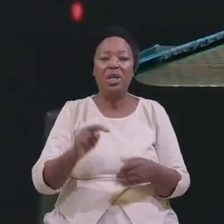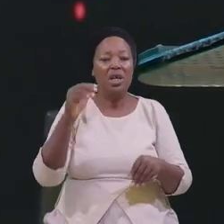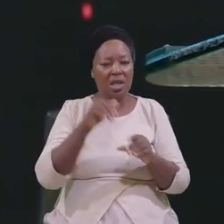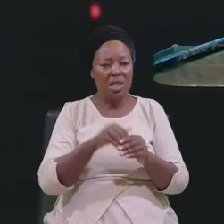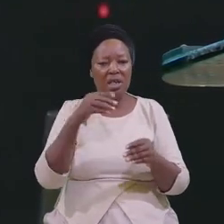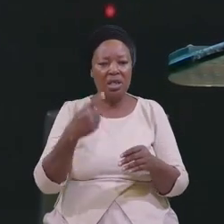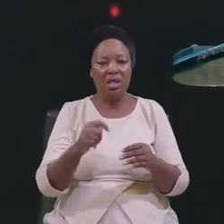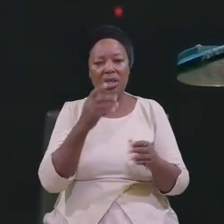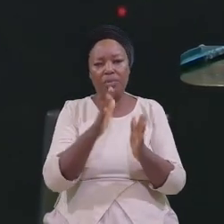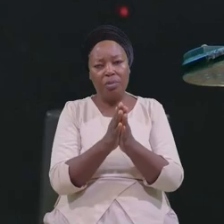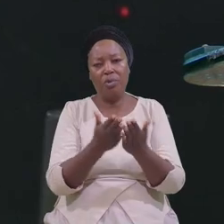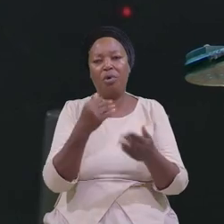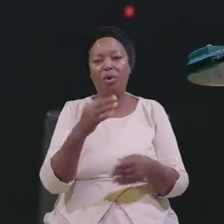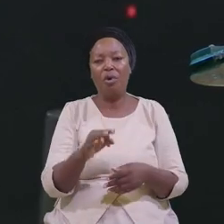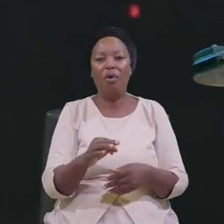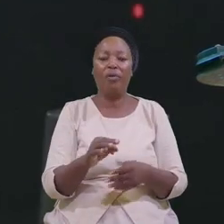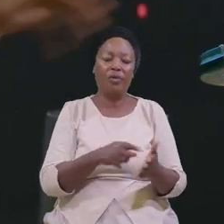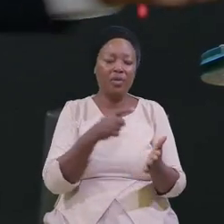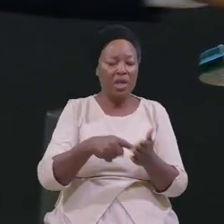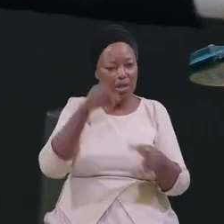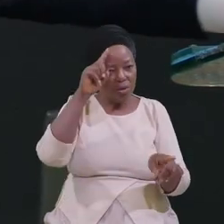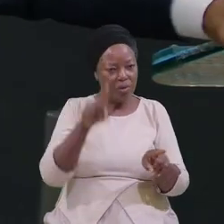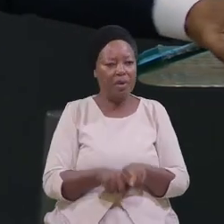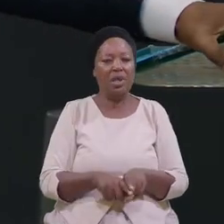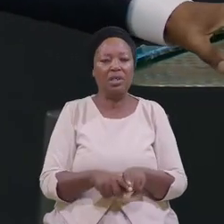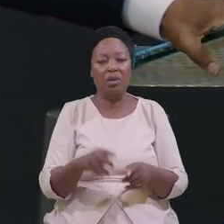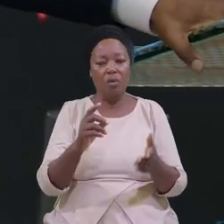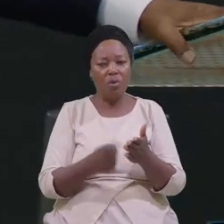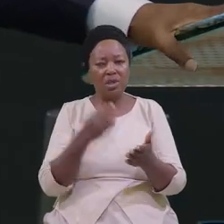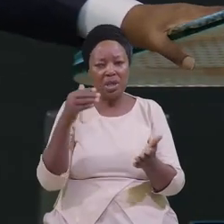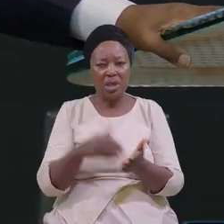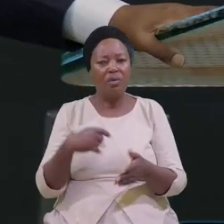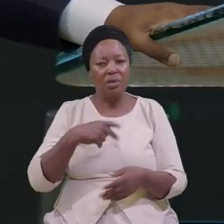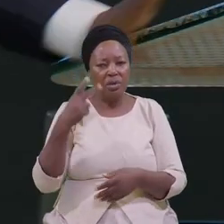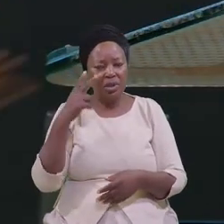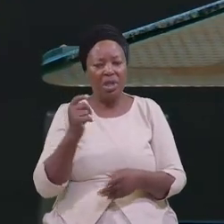the book of this covenant. Once again, we're